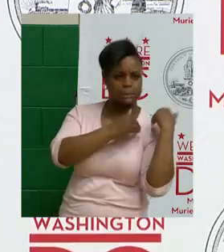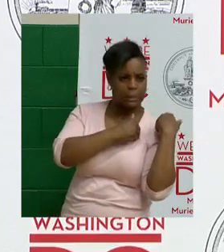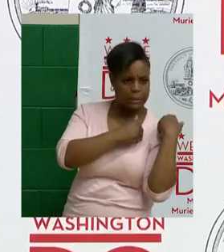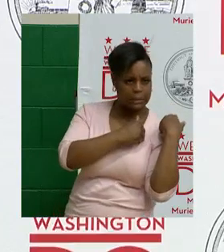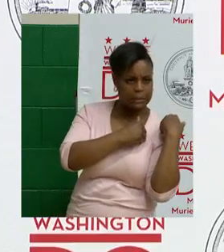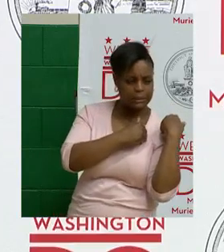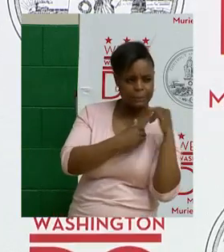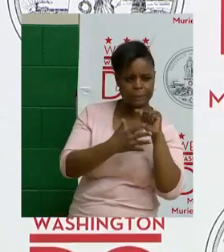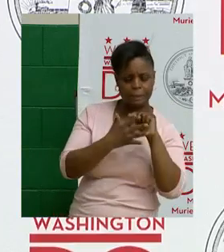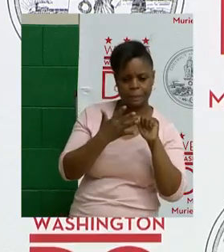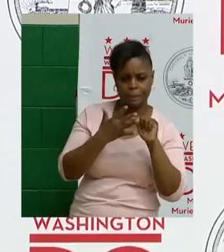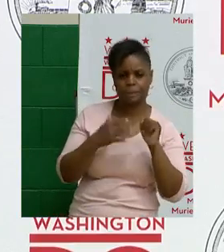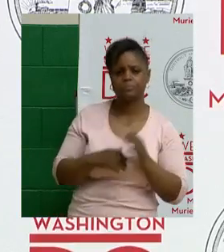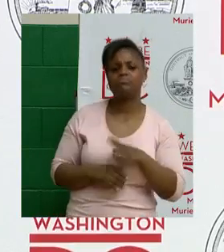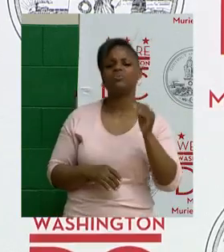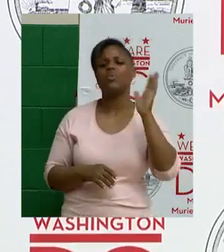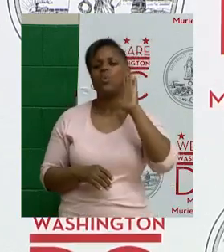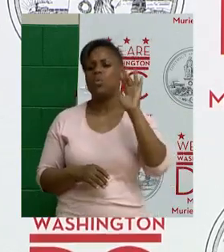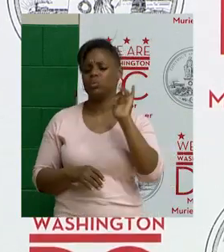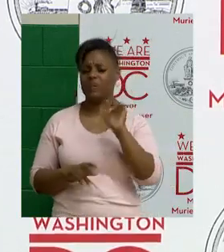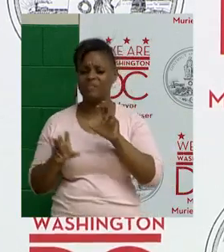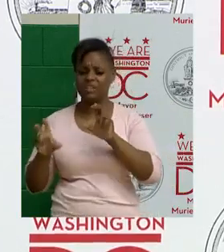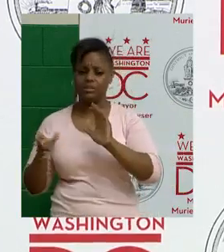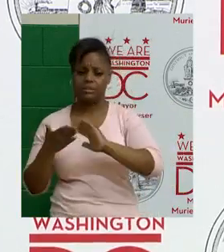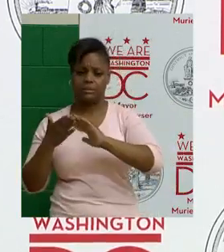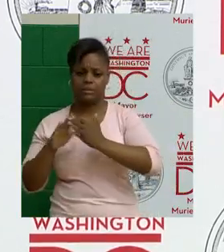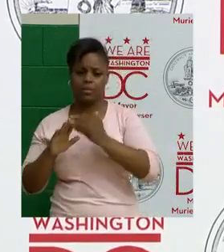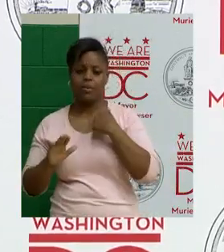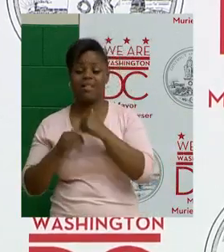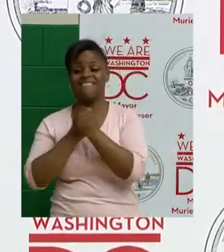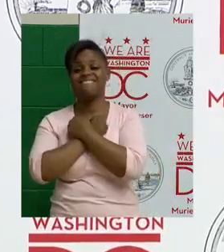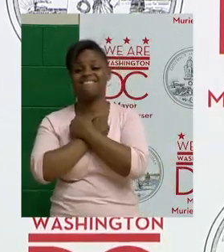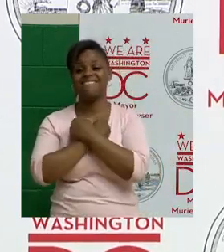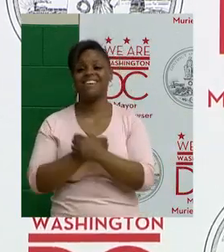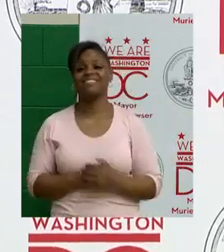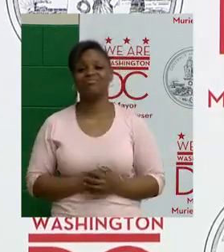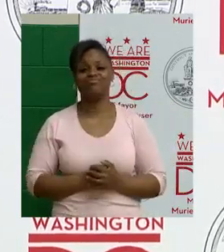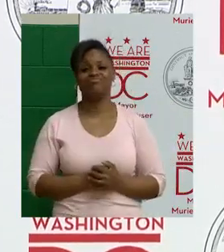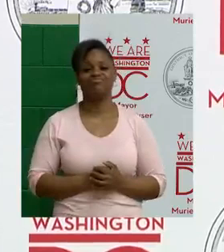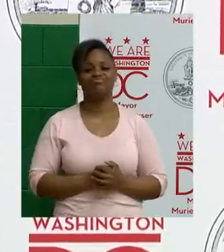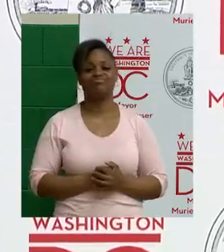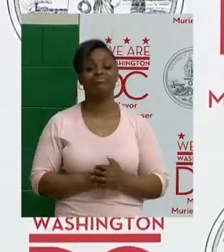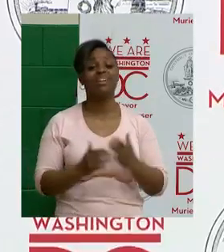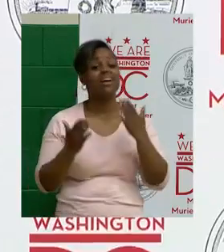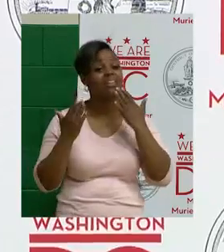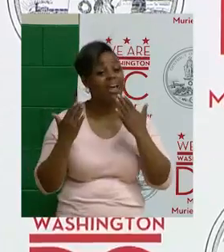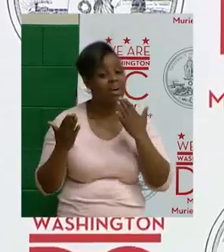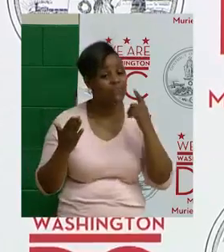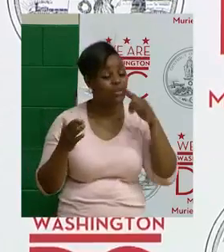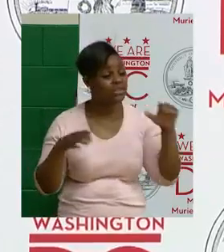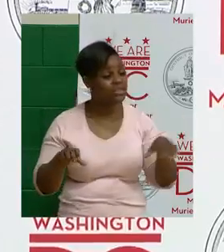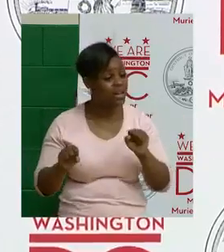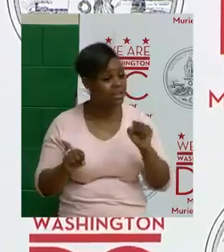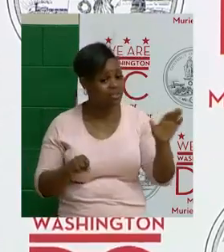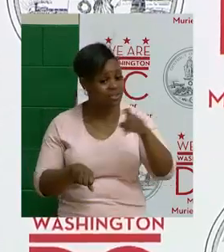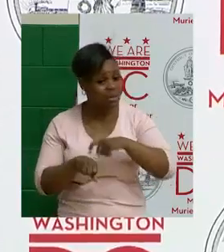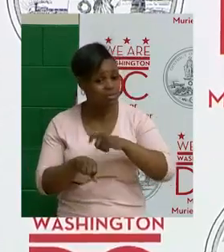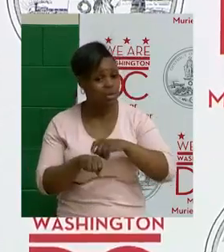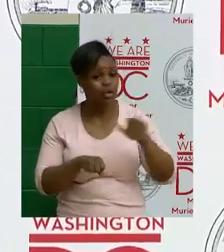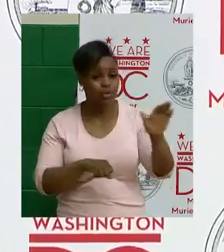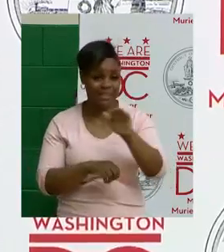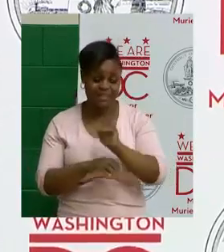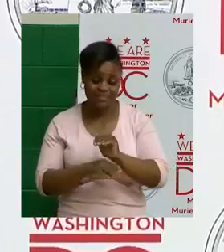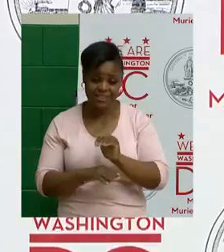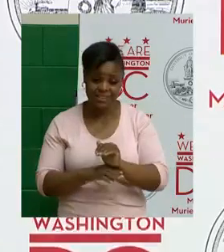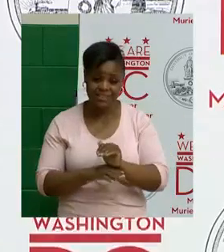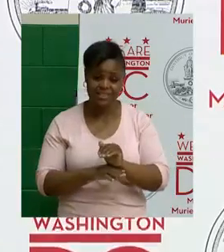investing in the city that we love. So I want to thank you for taking this time out of your evenings. Tell your neighbors